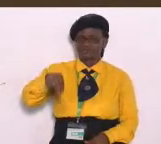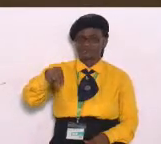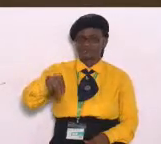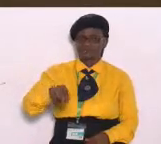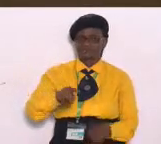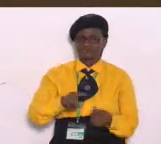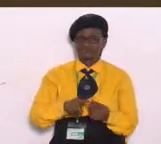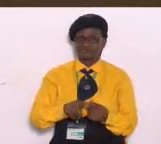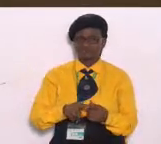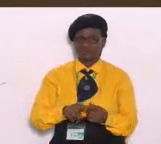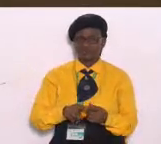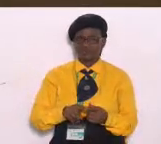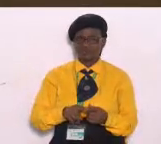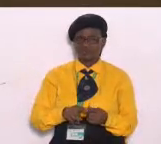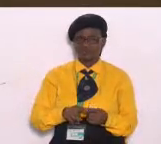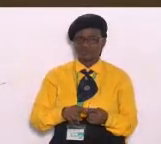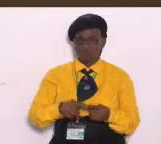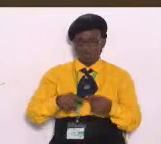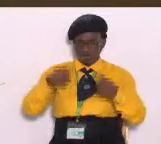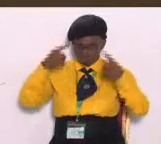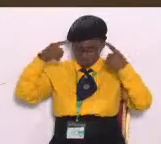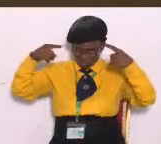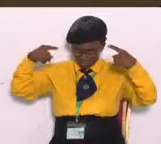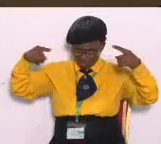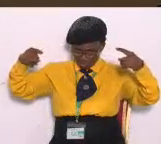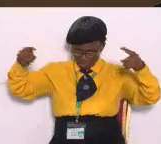to succeed abundantly,